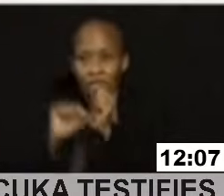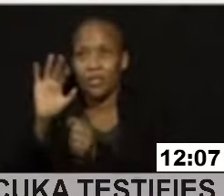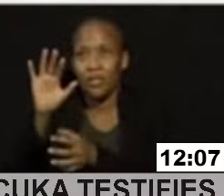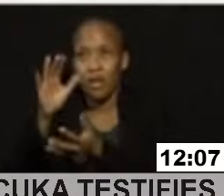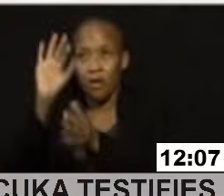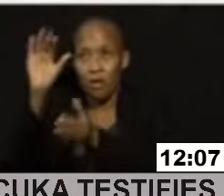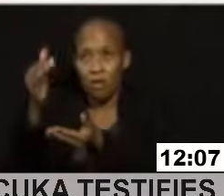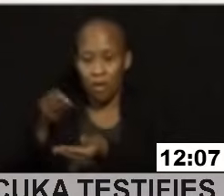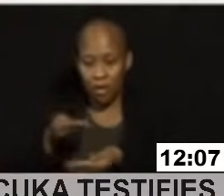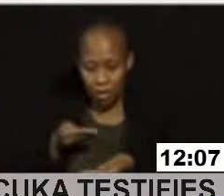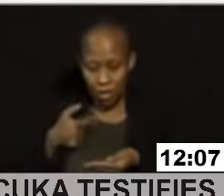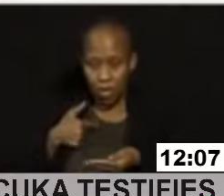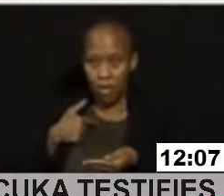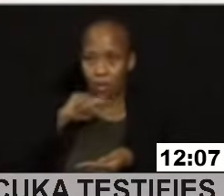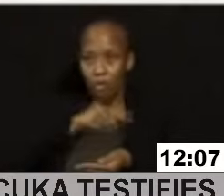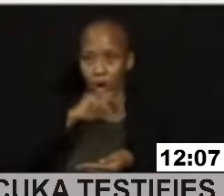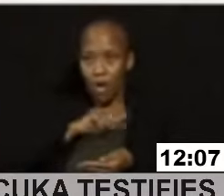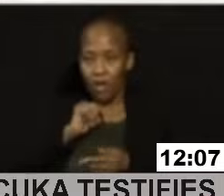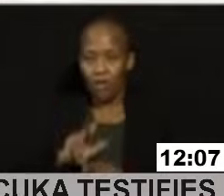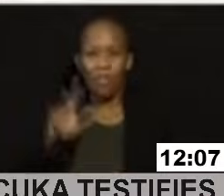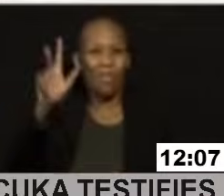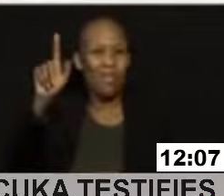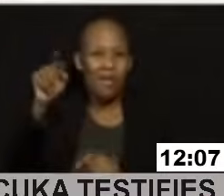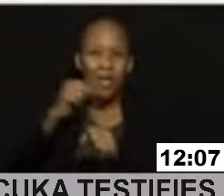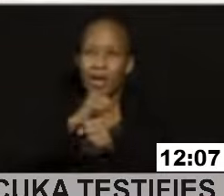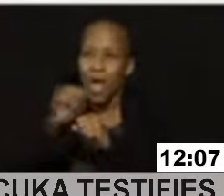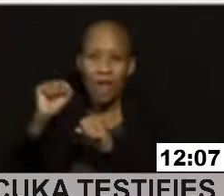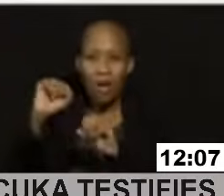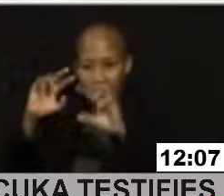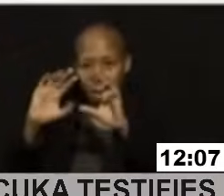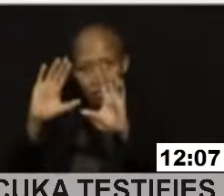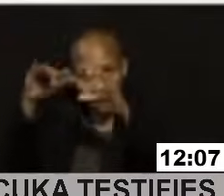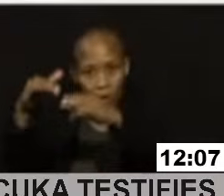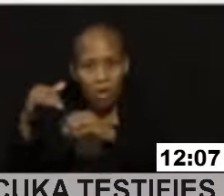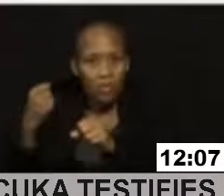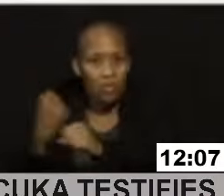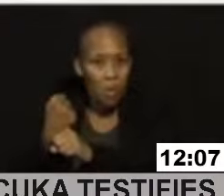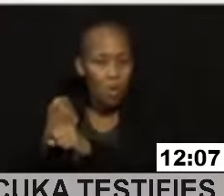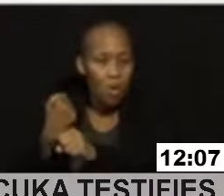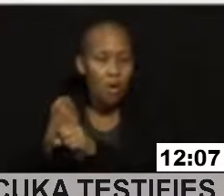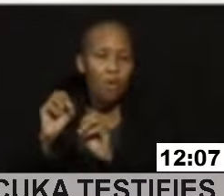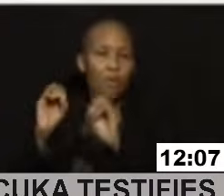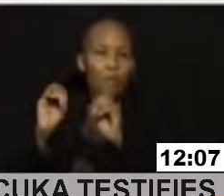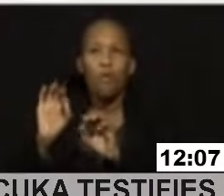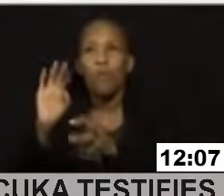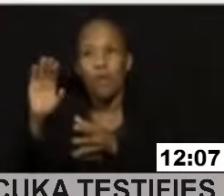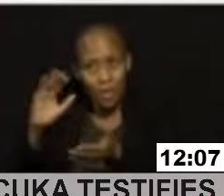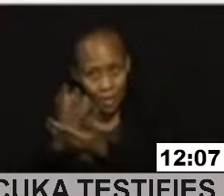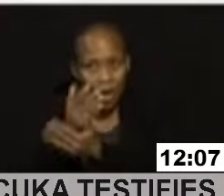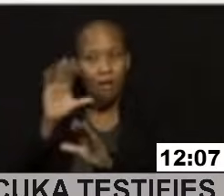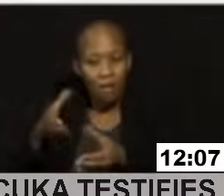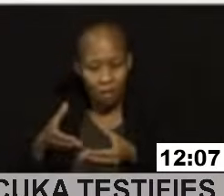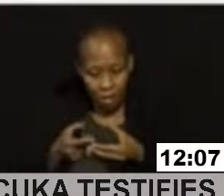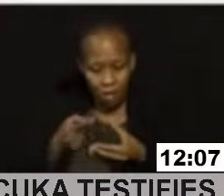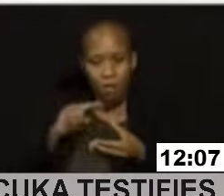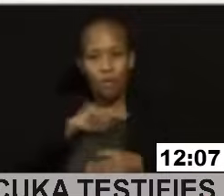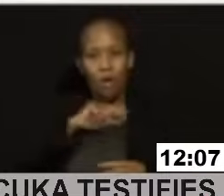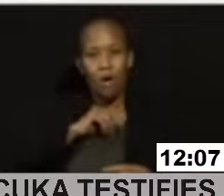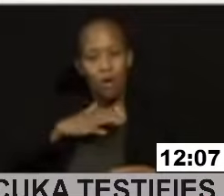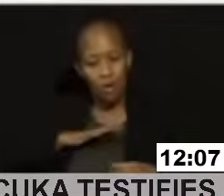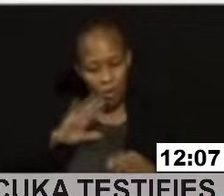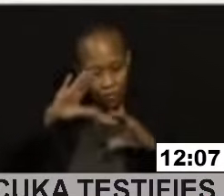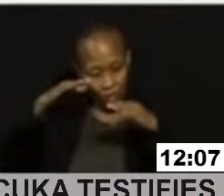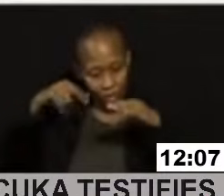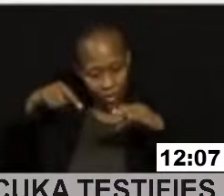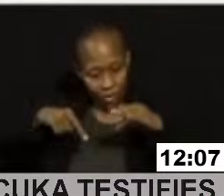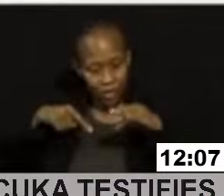to, which is why we brought them into my office, so that they could receive the attention they deserved. So no, they were